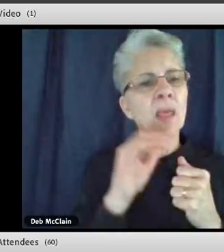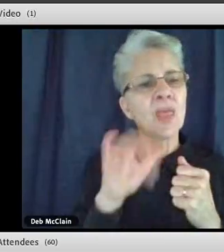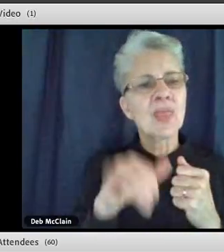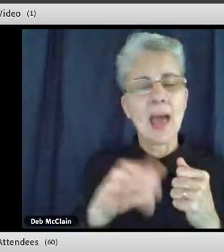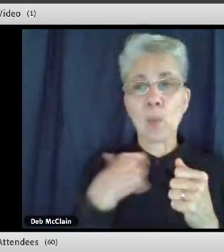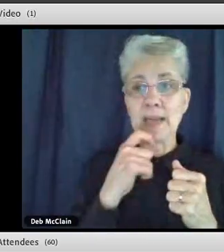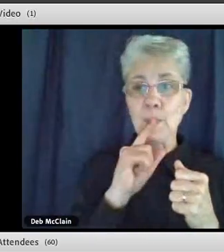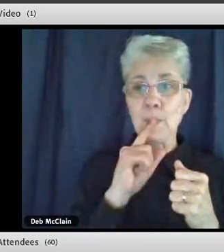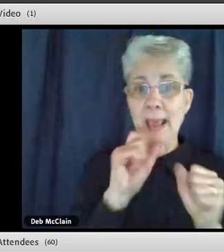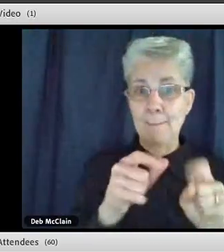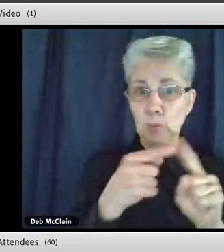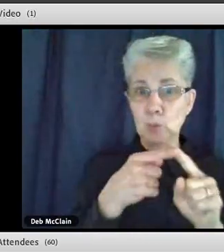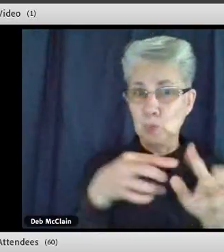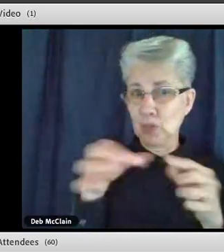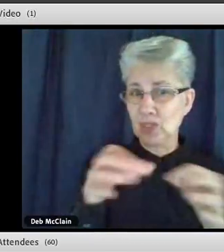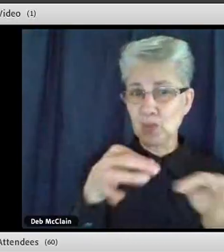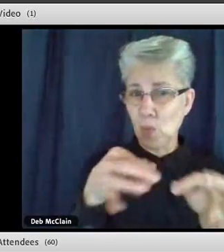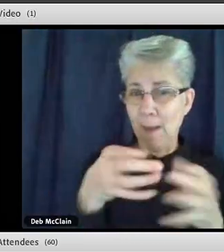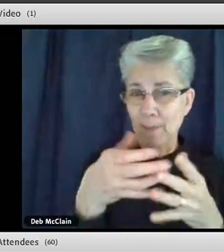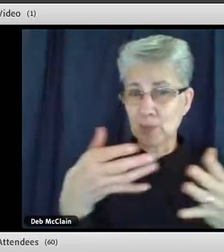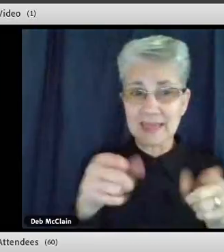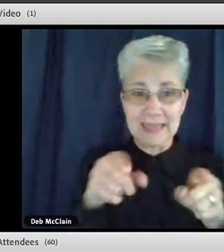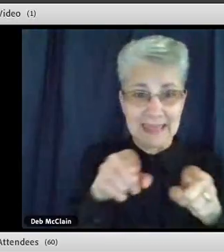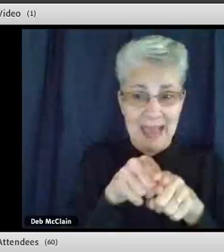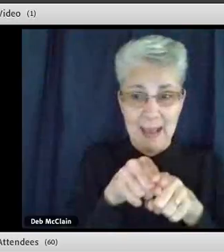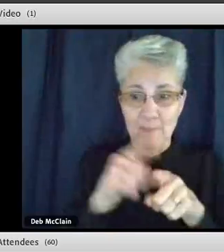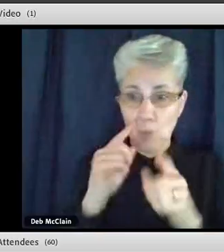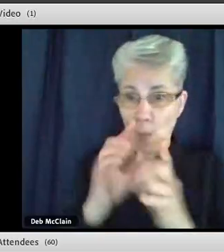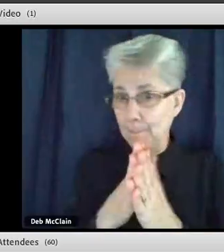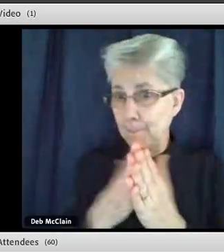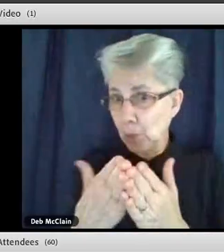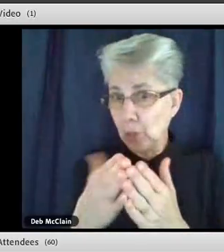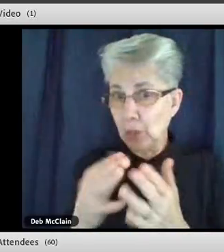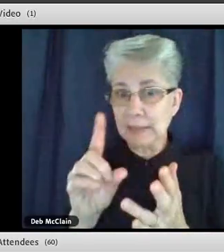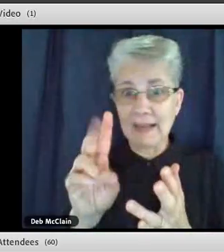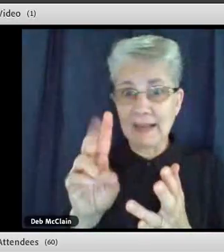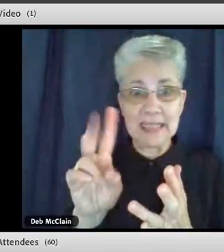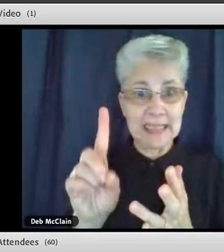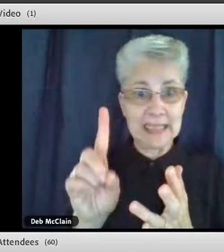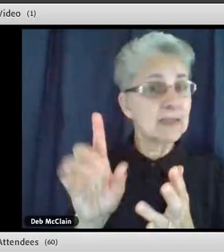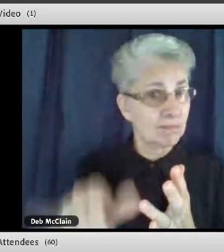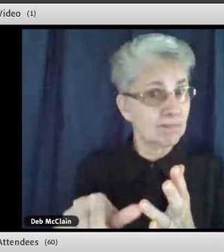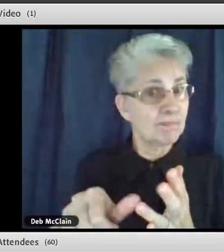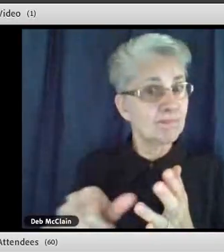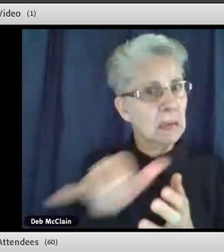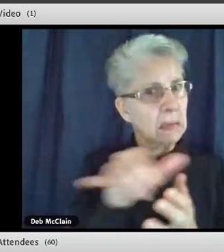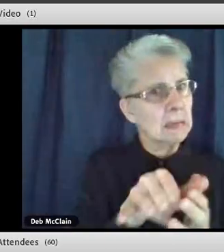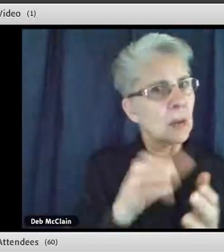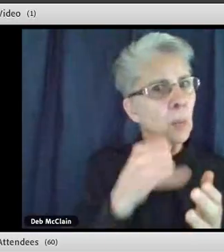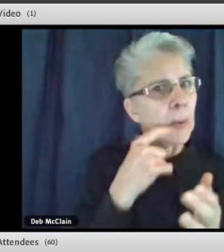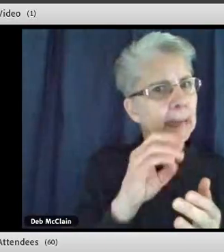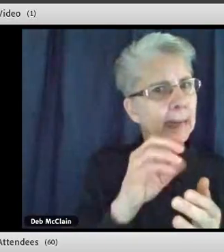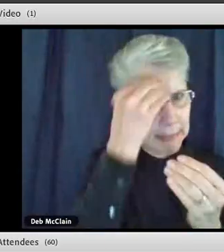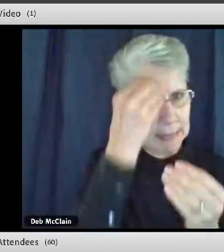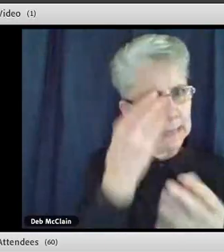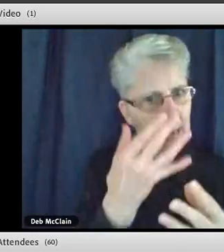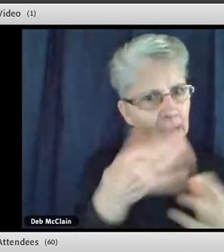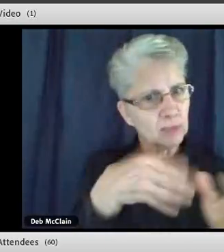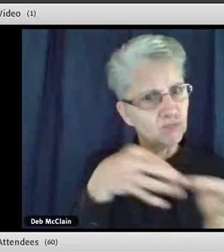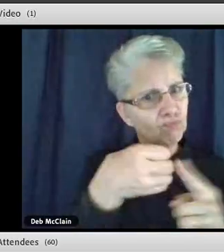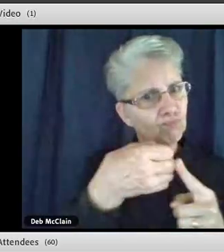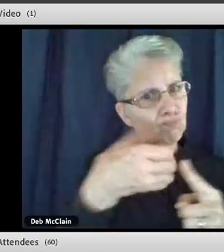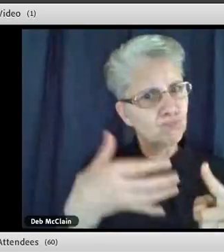able to describe those things, just like we do for books and DVDs. It's we want metadata for these things as